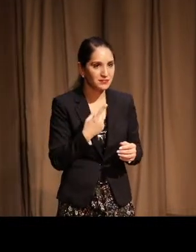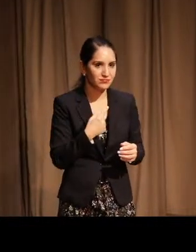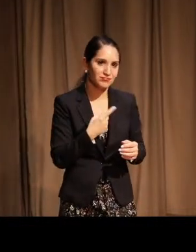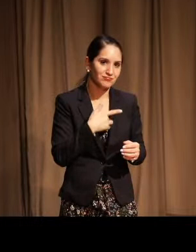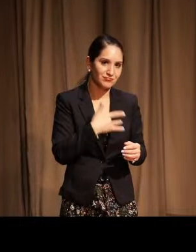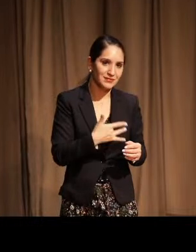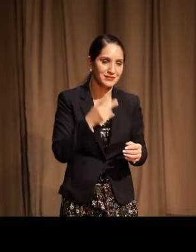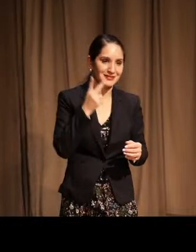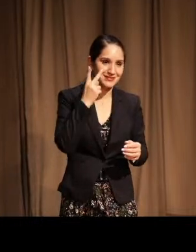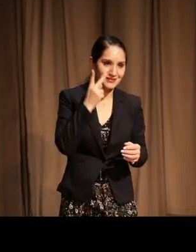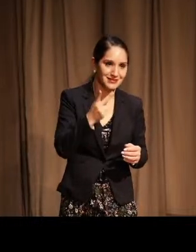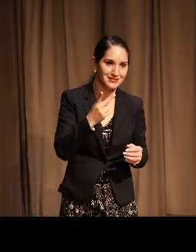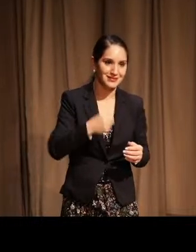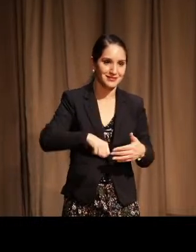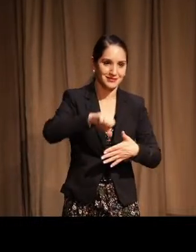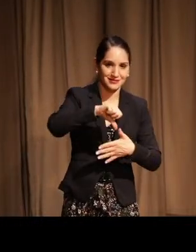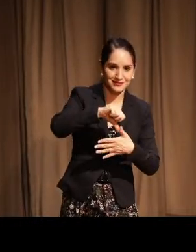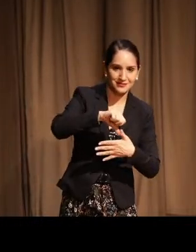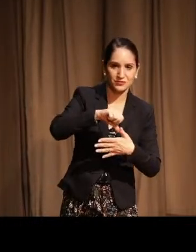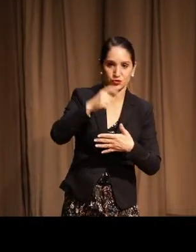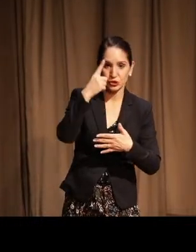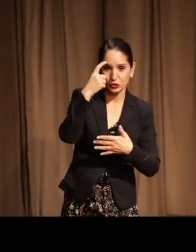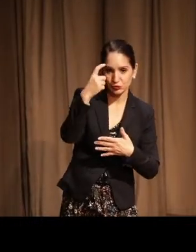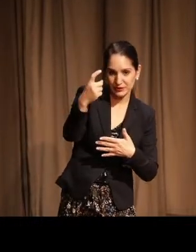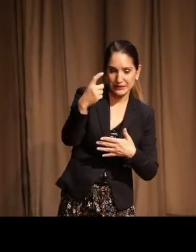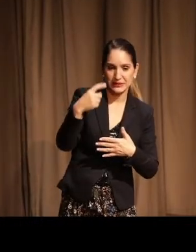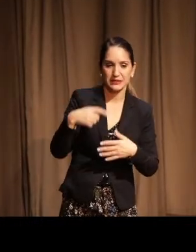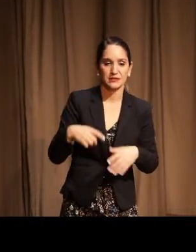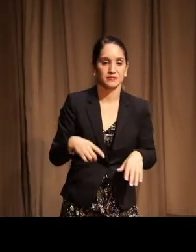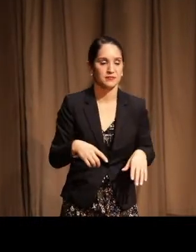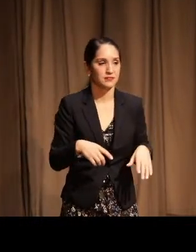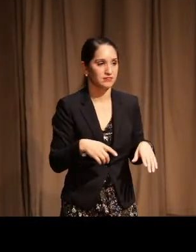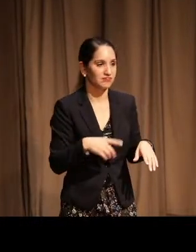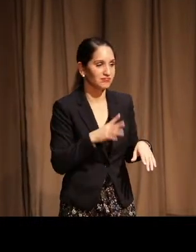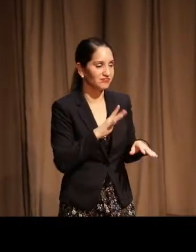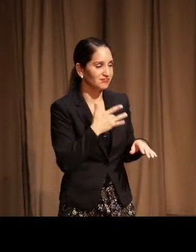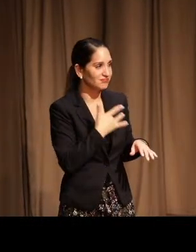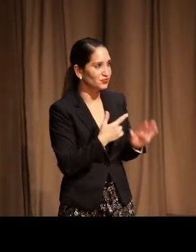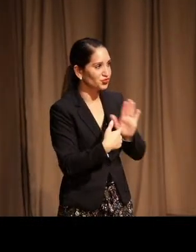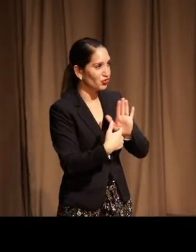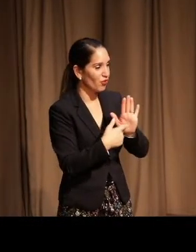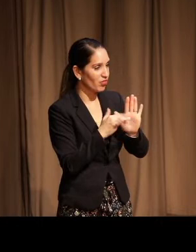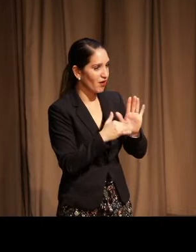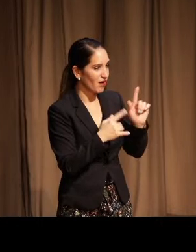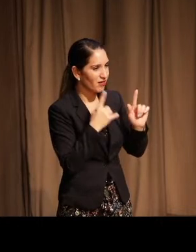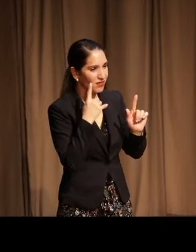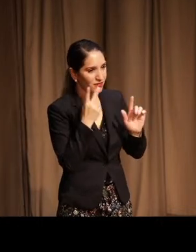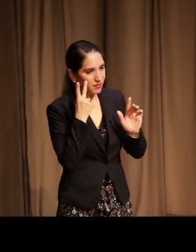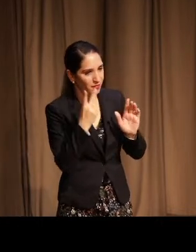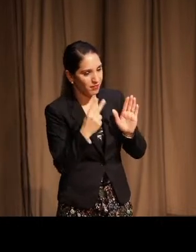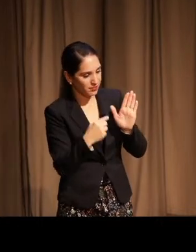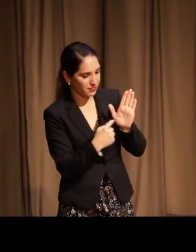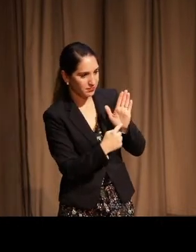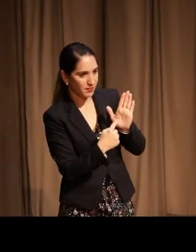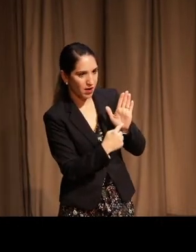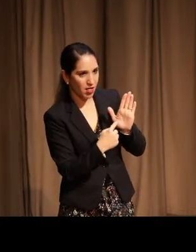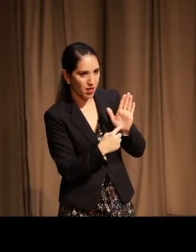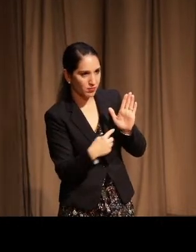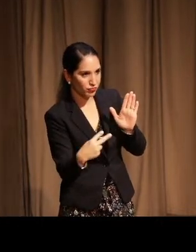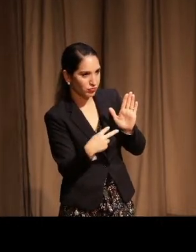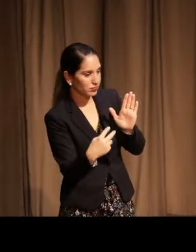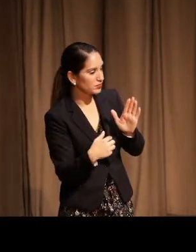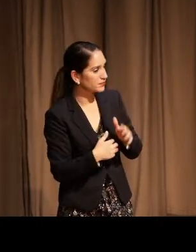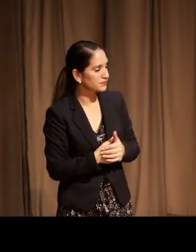see in the South American dream, the skulls at the bottom of this painting. And the tarot card also,